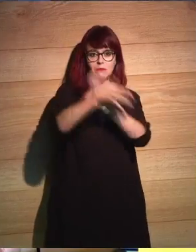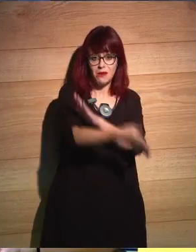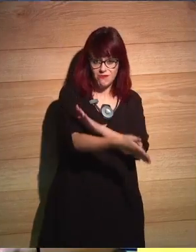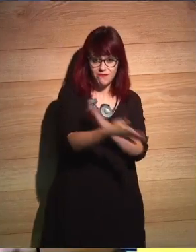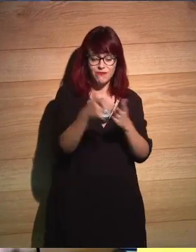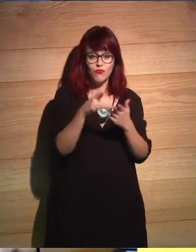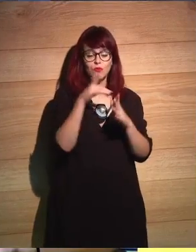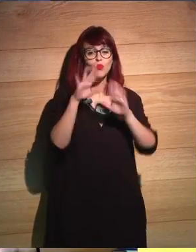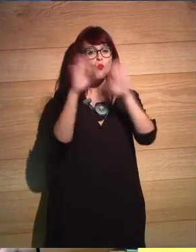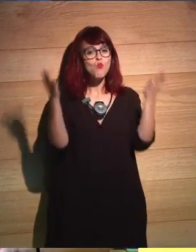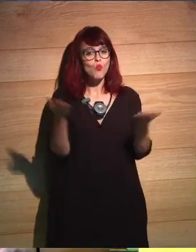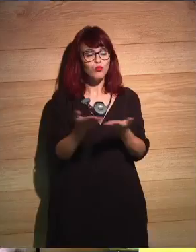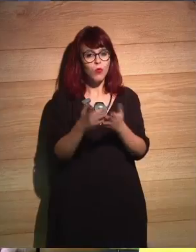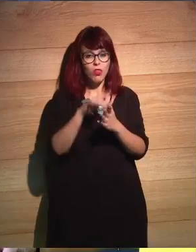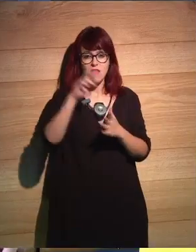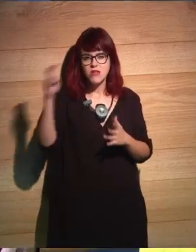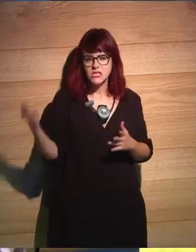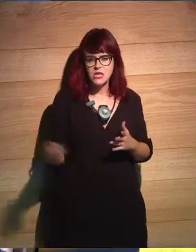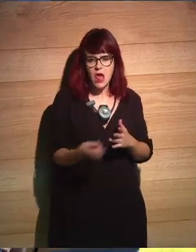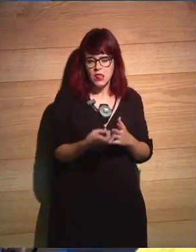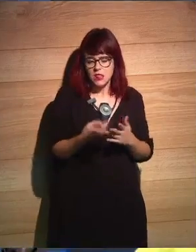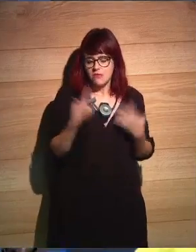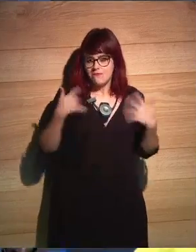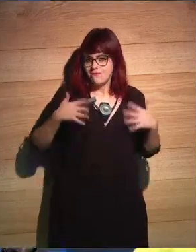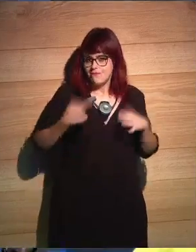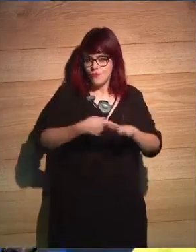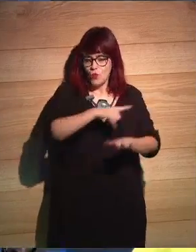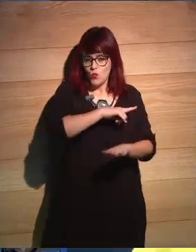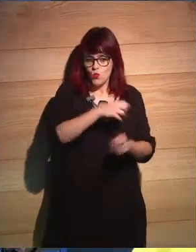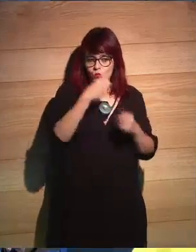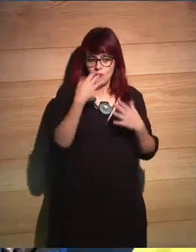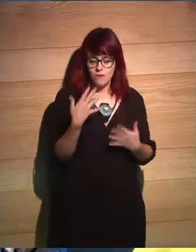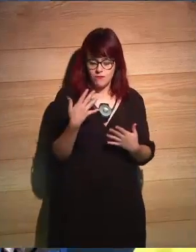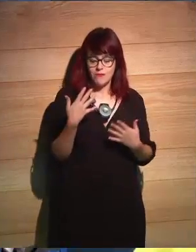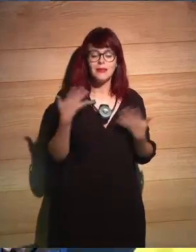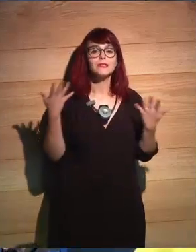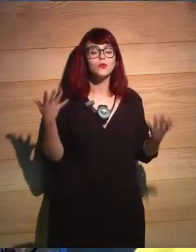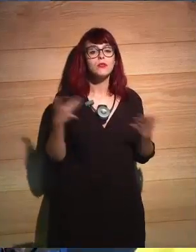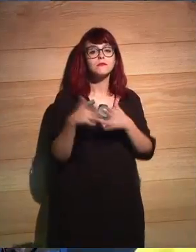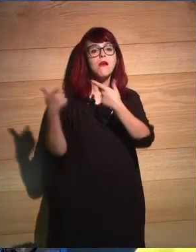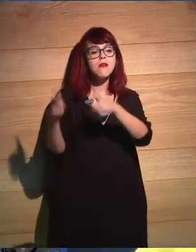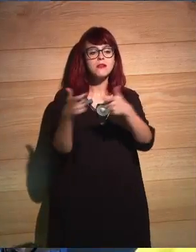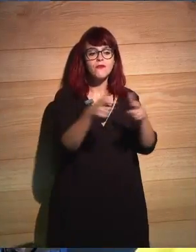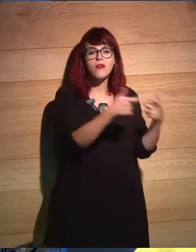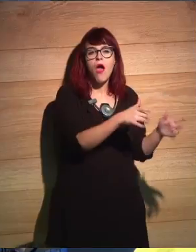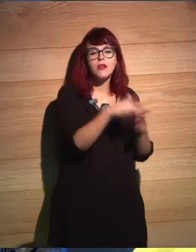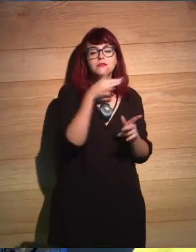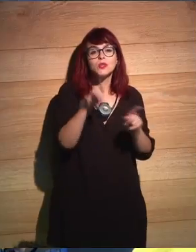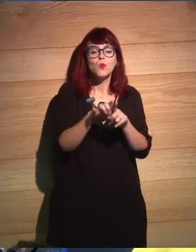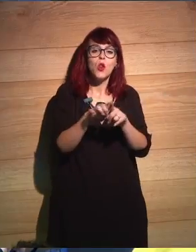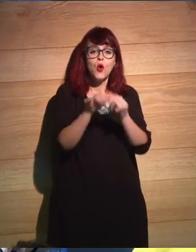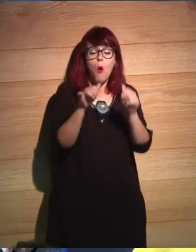each author. And of course we are talking about a huge diversity within the world of Latin American literature. In order